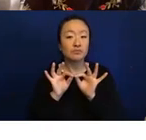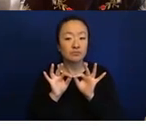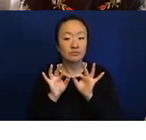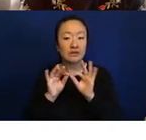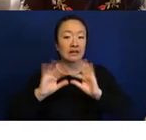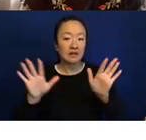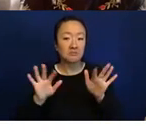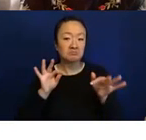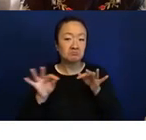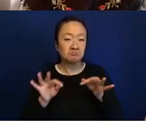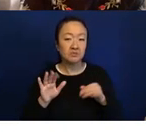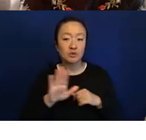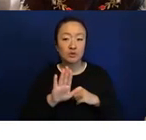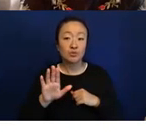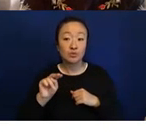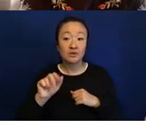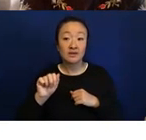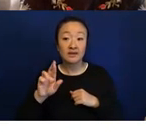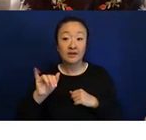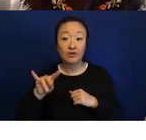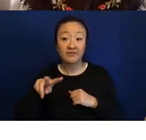make that clear in your narrative, then that's fine.